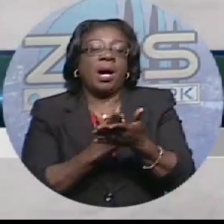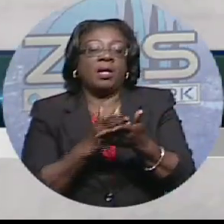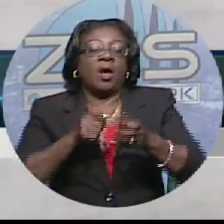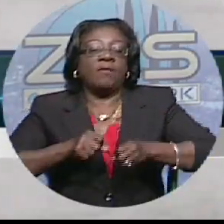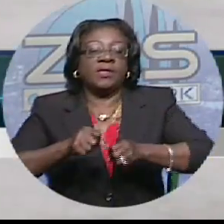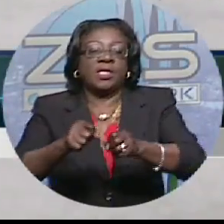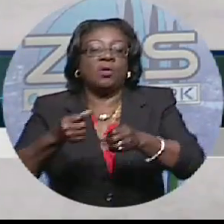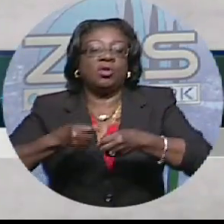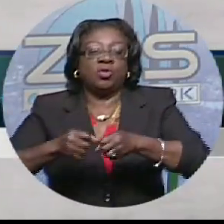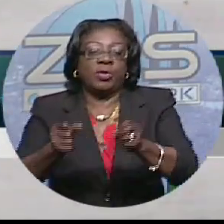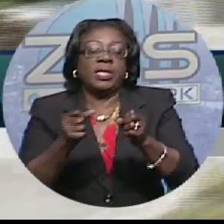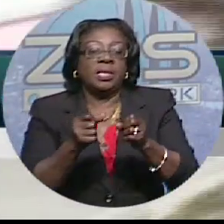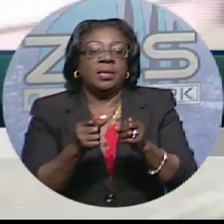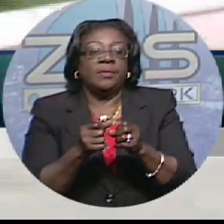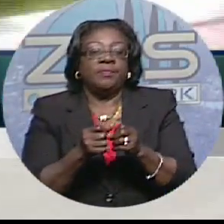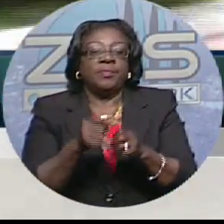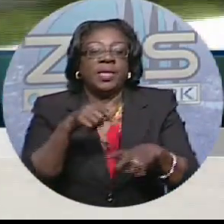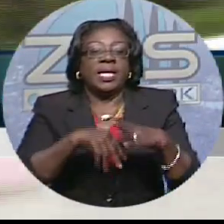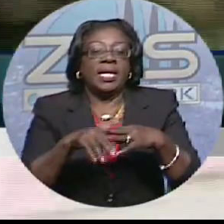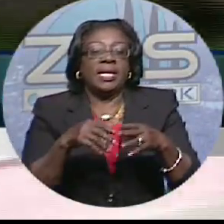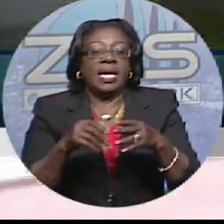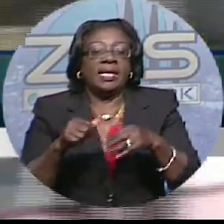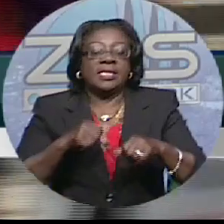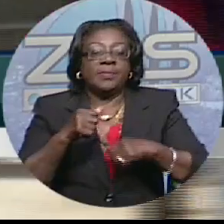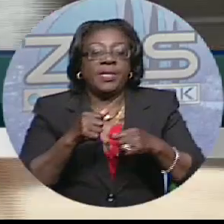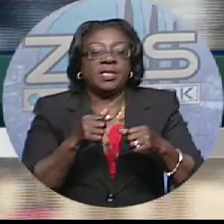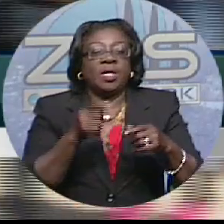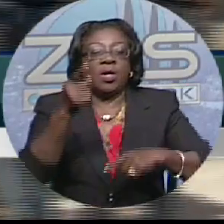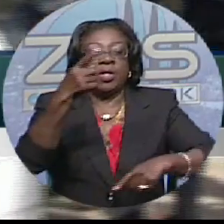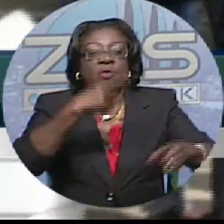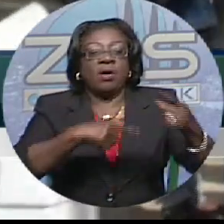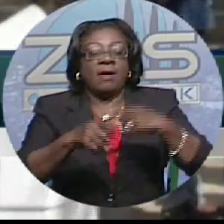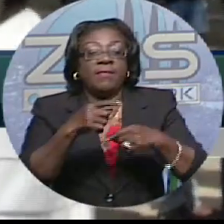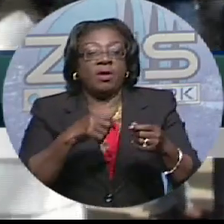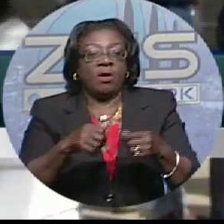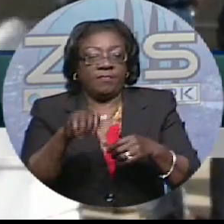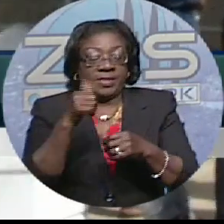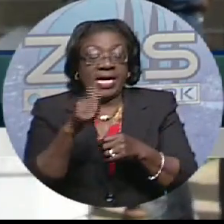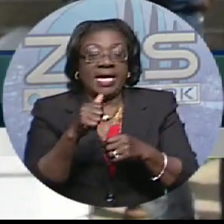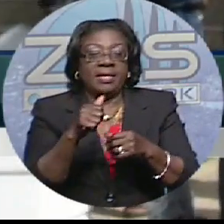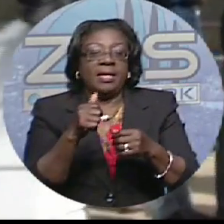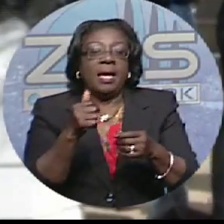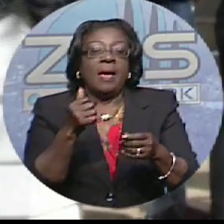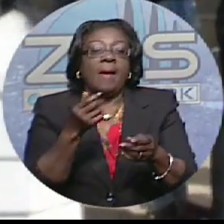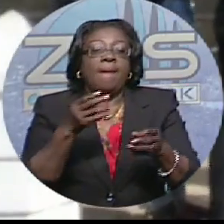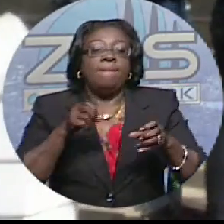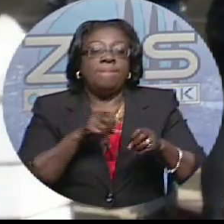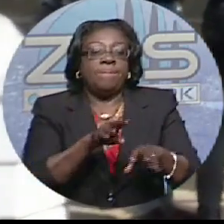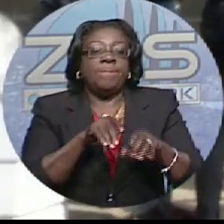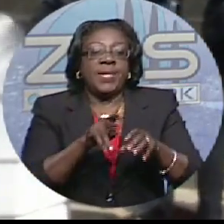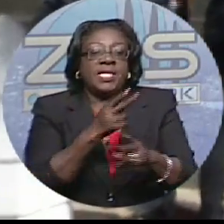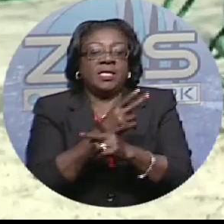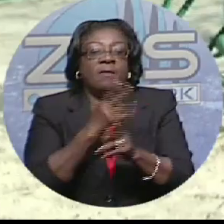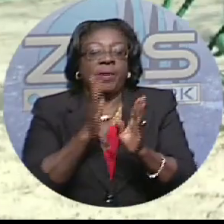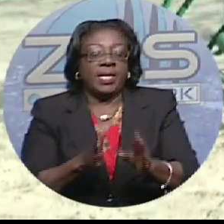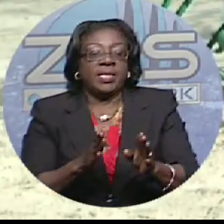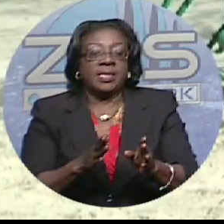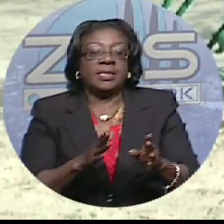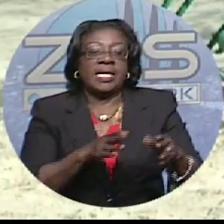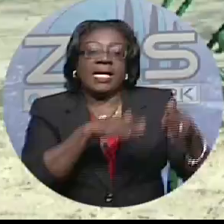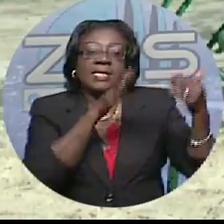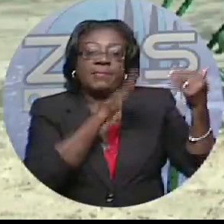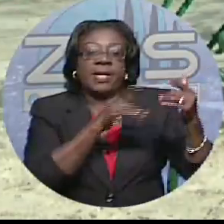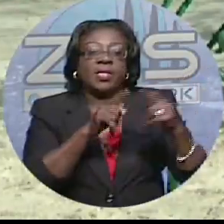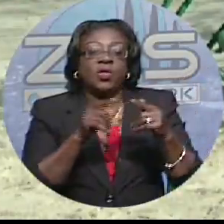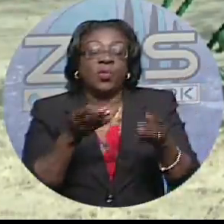of the Magistrate Court complex in anticipation of the arrival of 10 beach vendors expected to be charged for causing damage to a